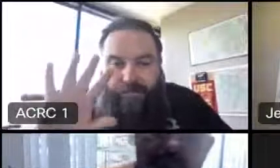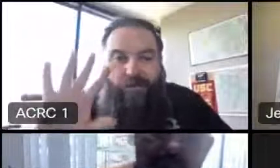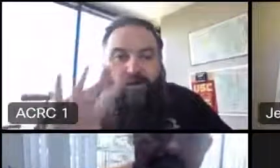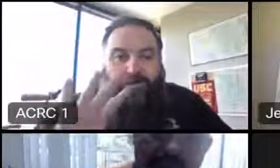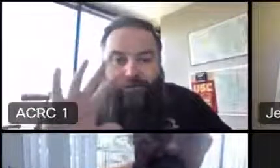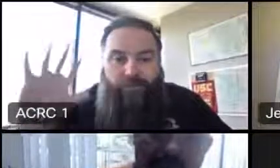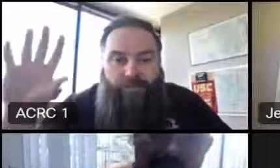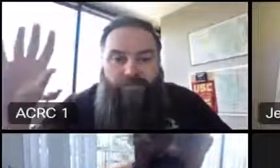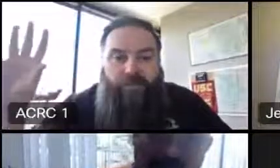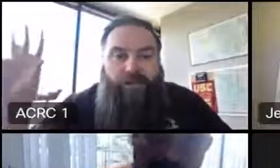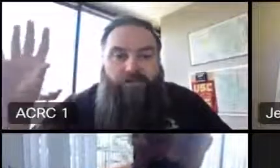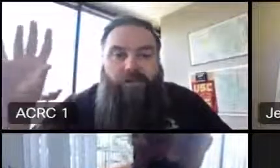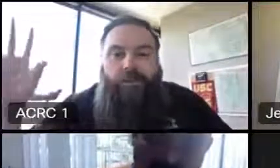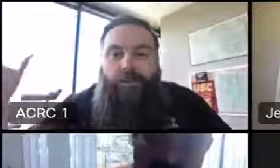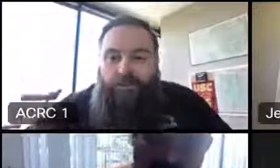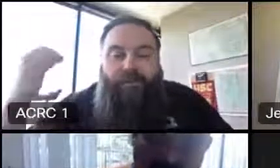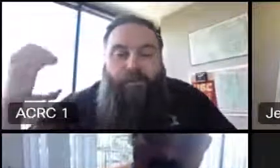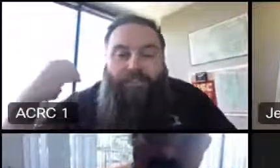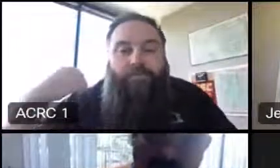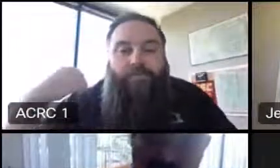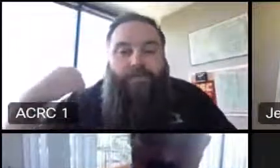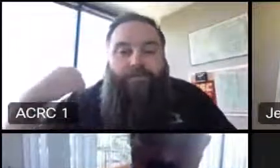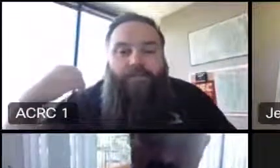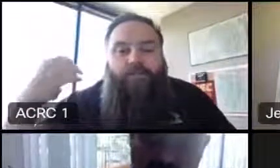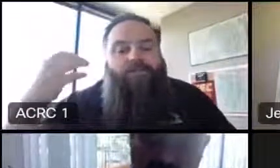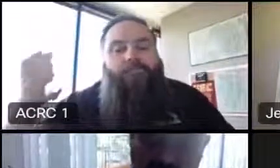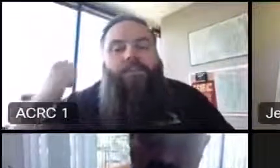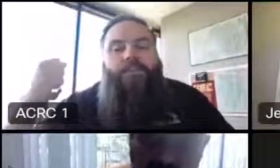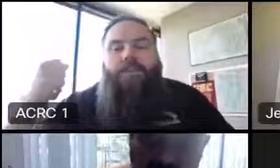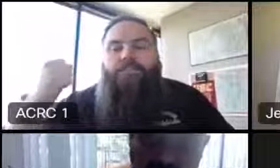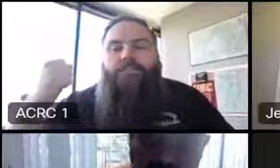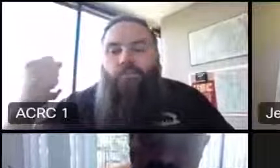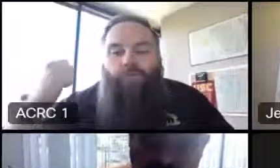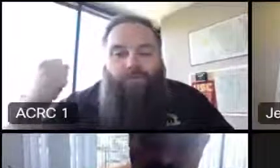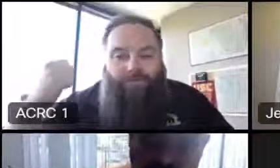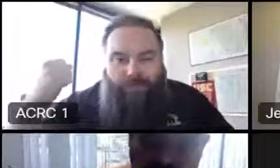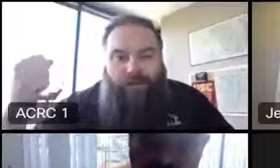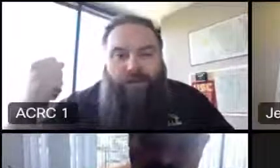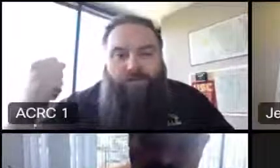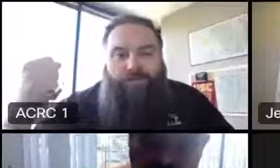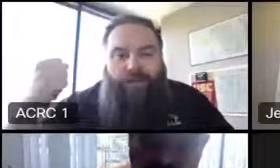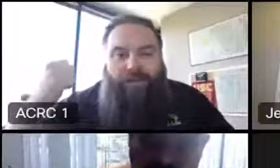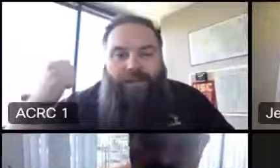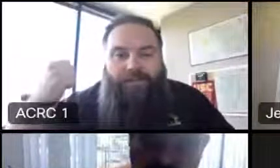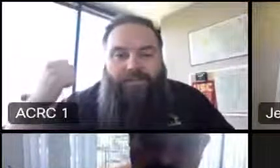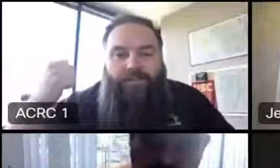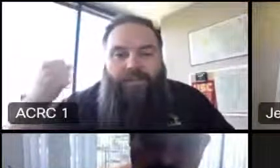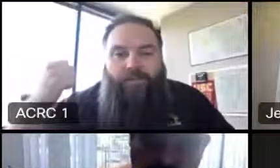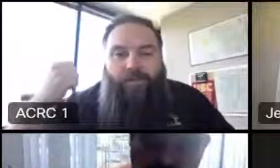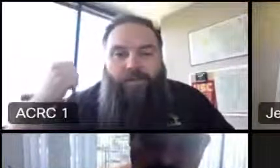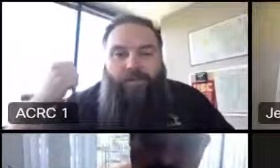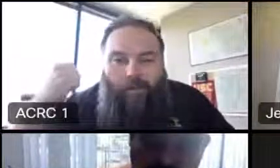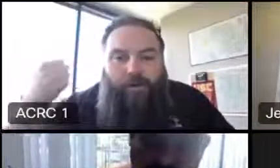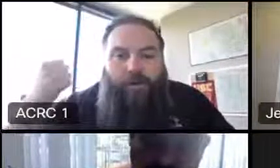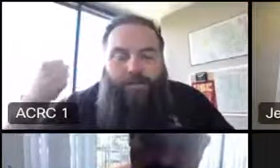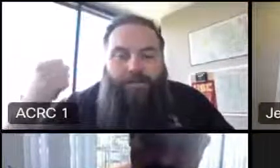that MedStar was going to be shutting down, did reach out to us. So please let us work with those providers. And as Jean said, we